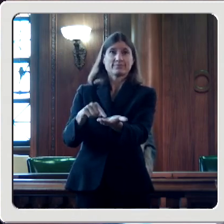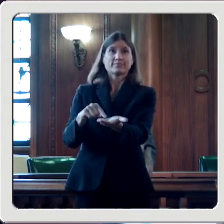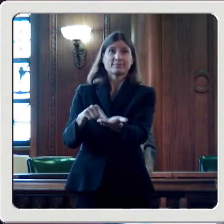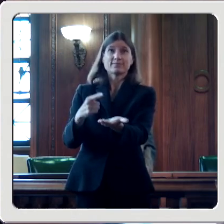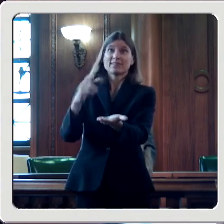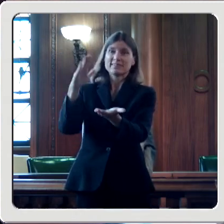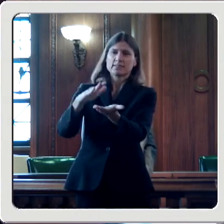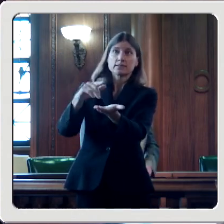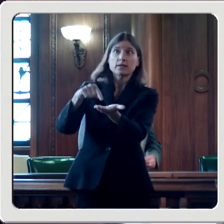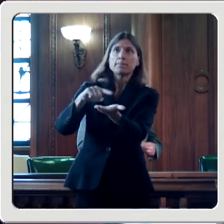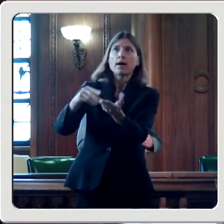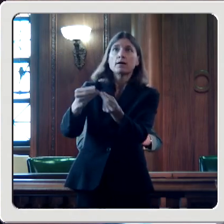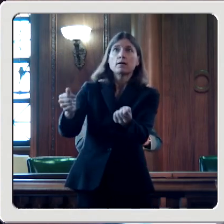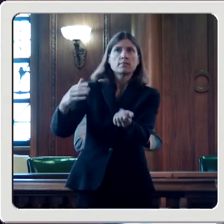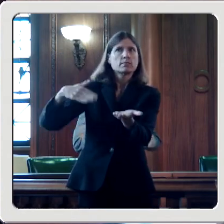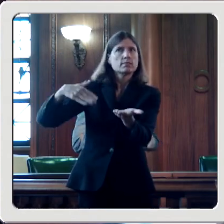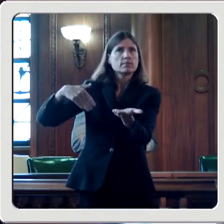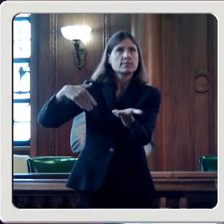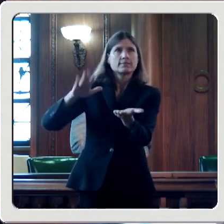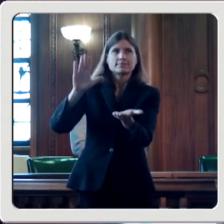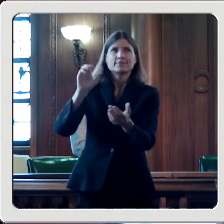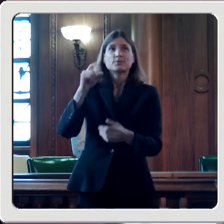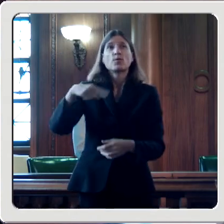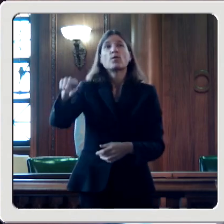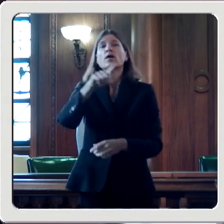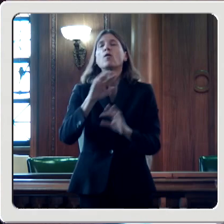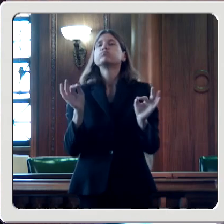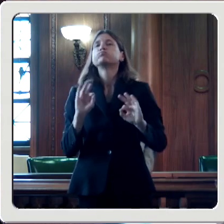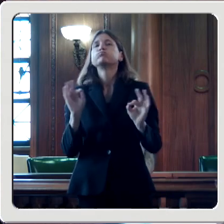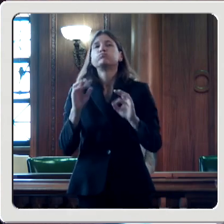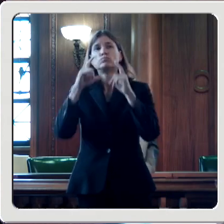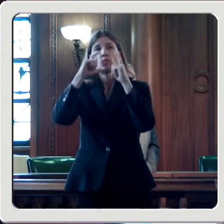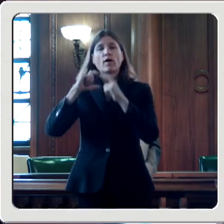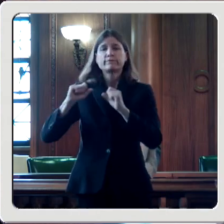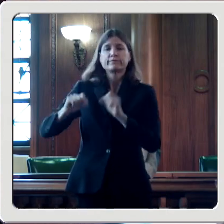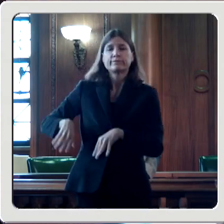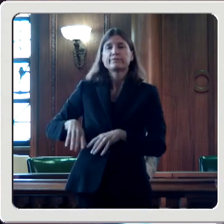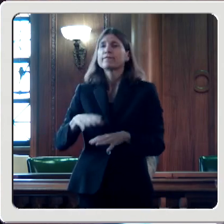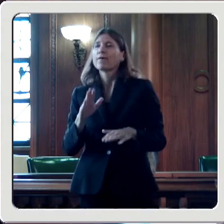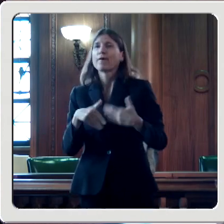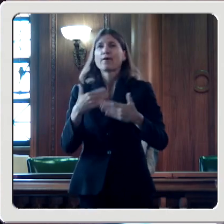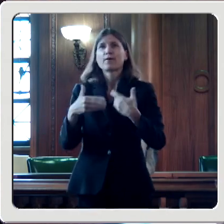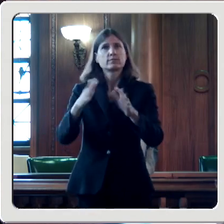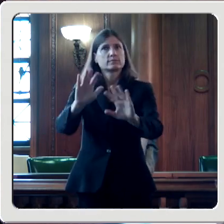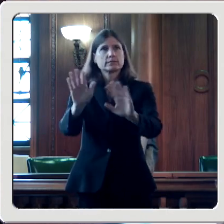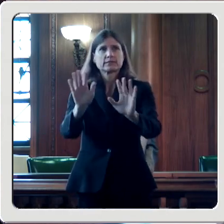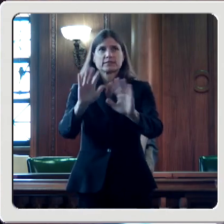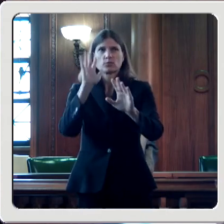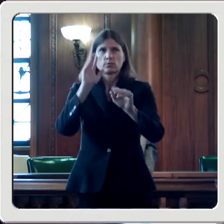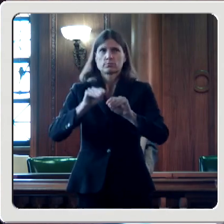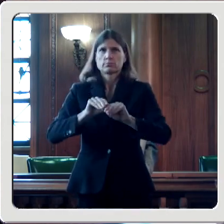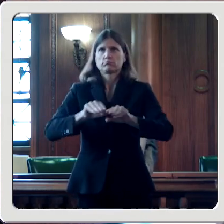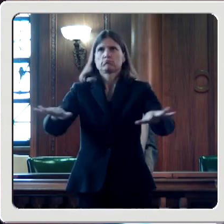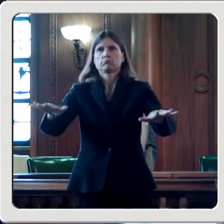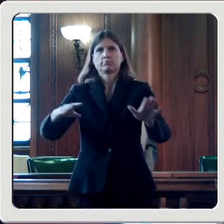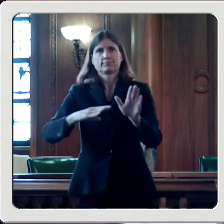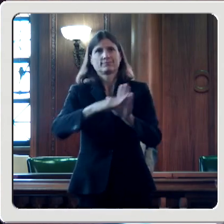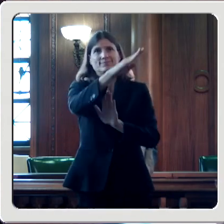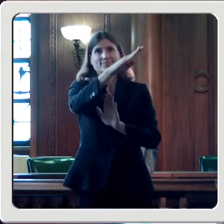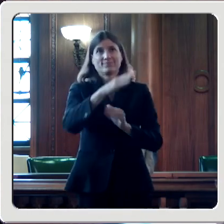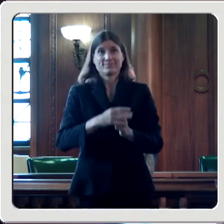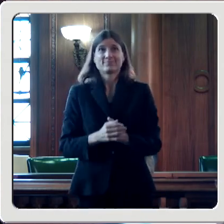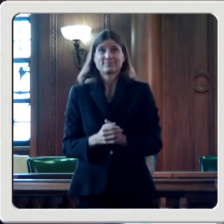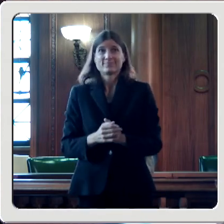to step on the gas. The lower the numbers, the potentially more effective that we can be in isolating any